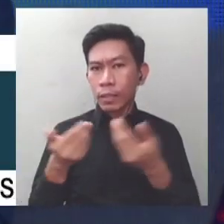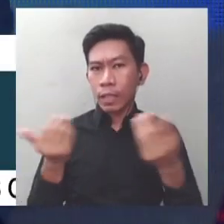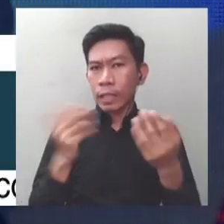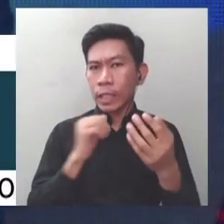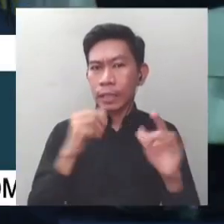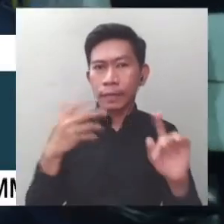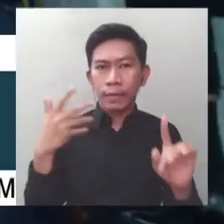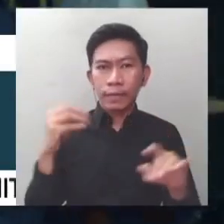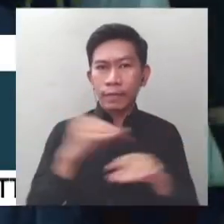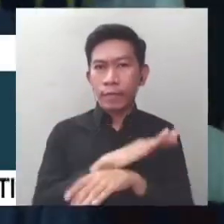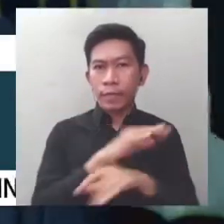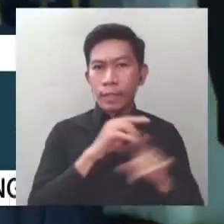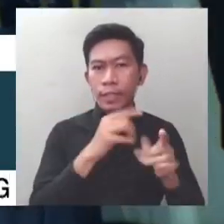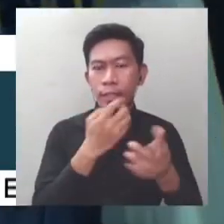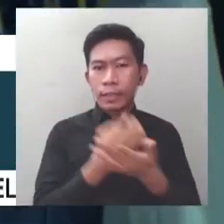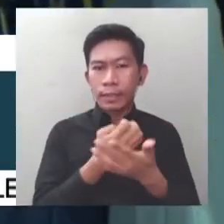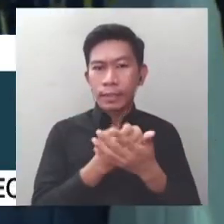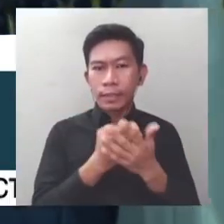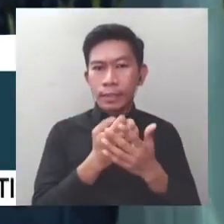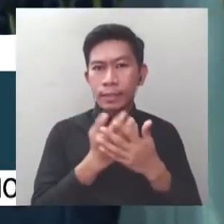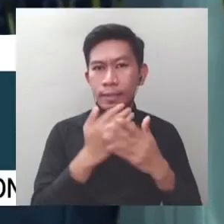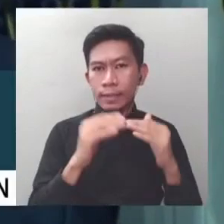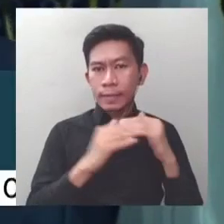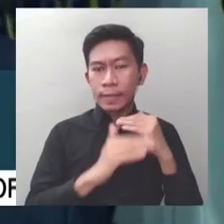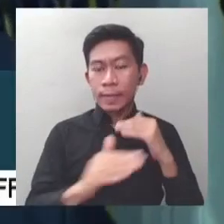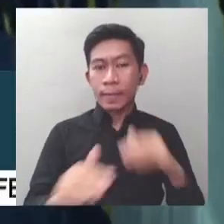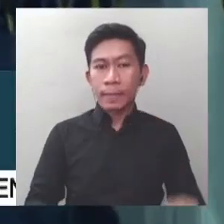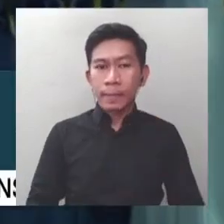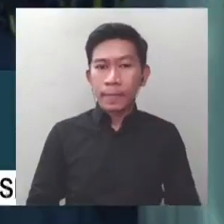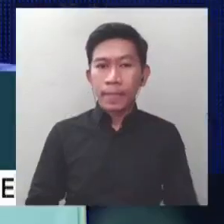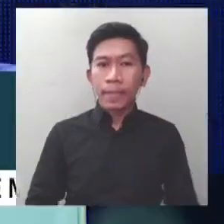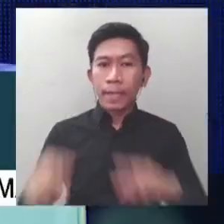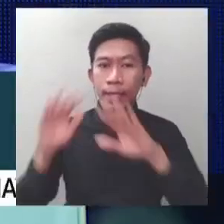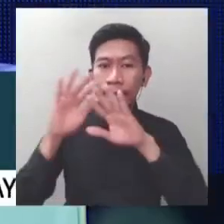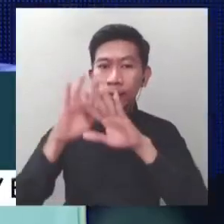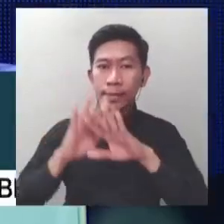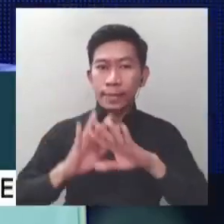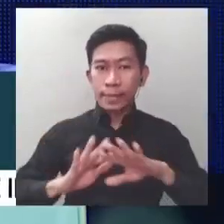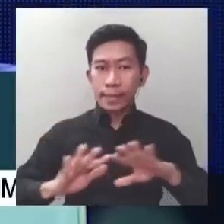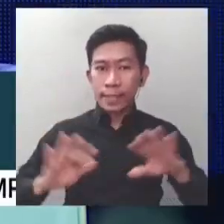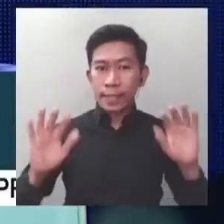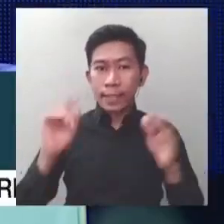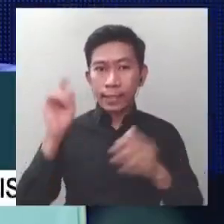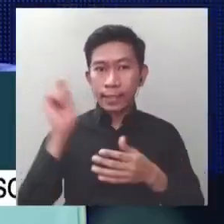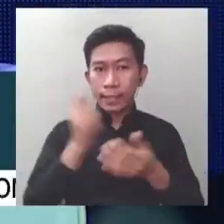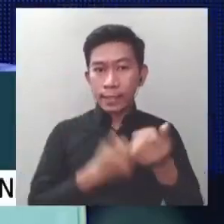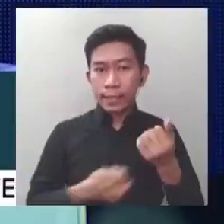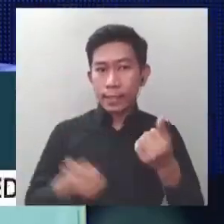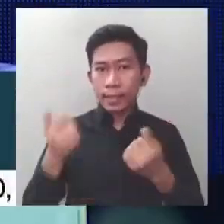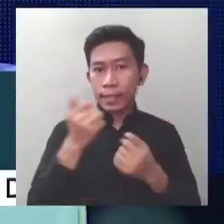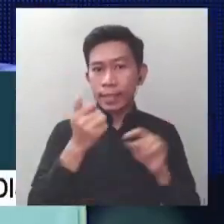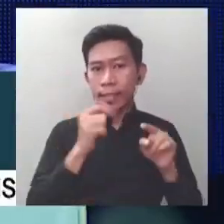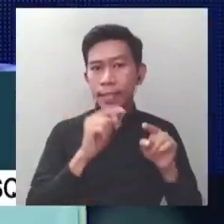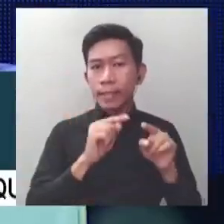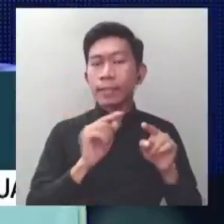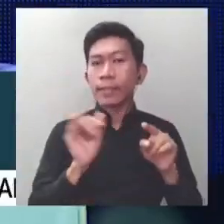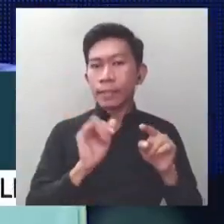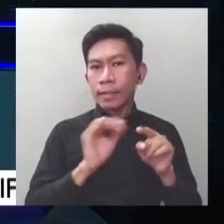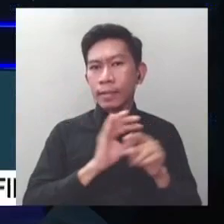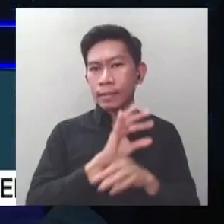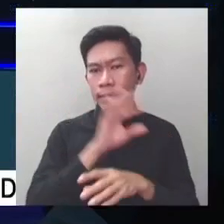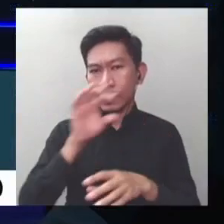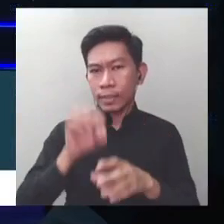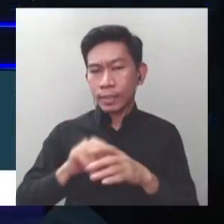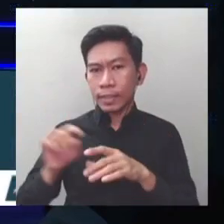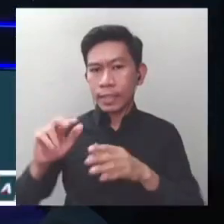on businesses. ASEAN Secretary General Cao Kim Horn also attended the MOU signing. He stressed the